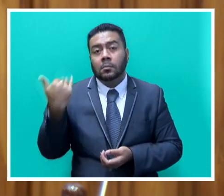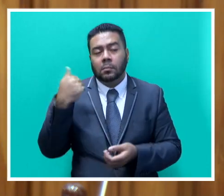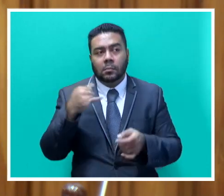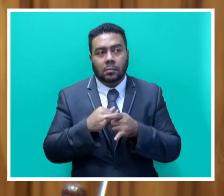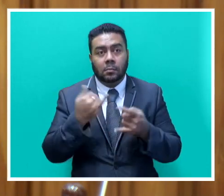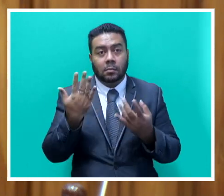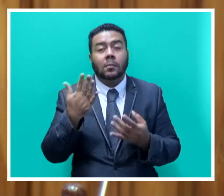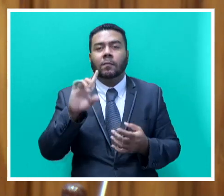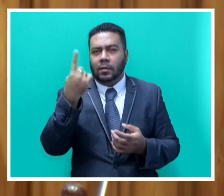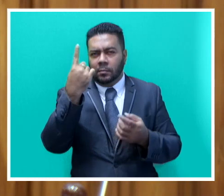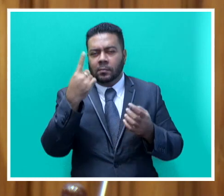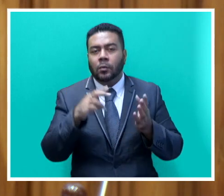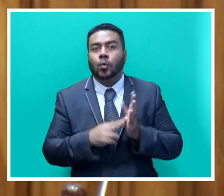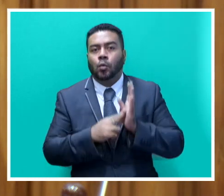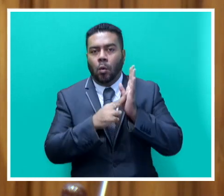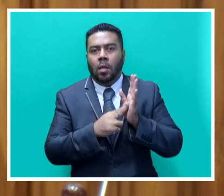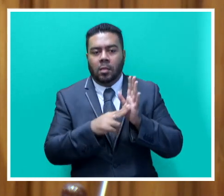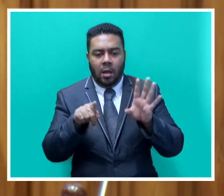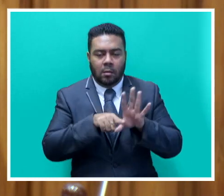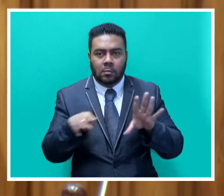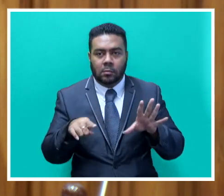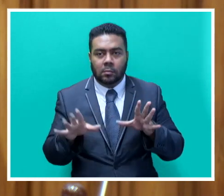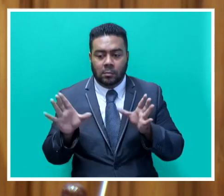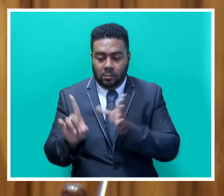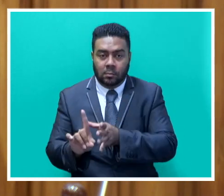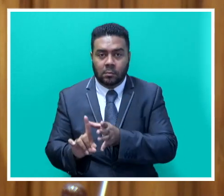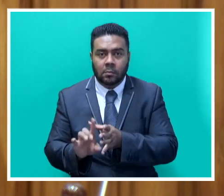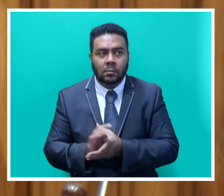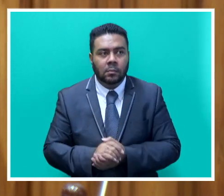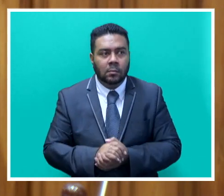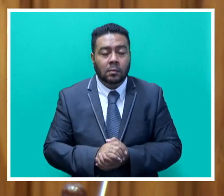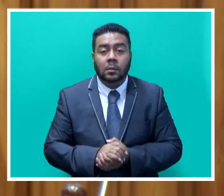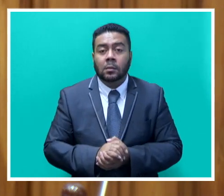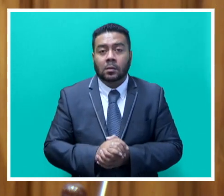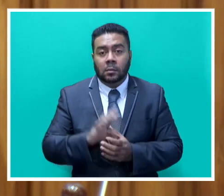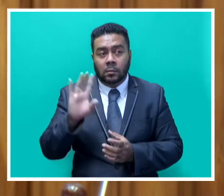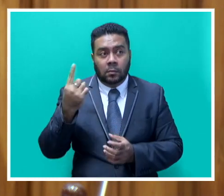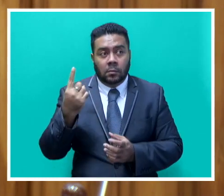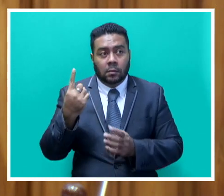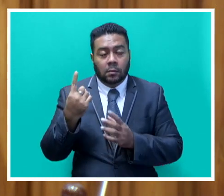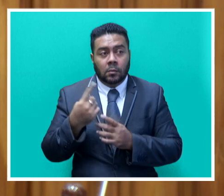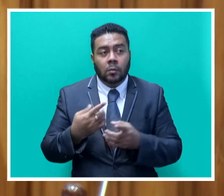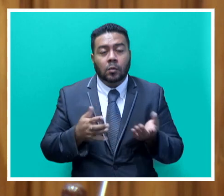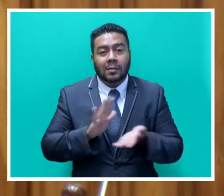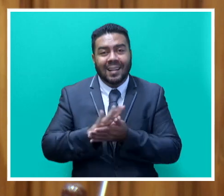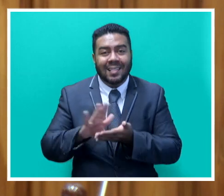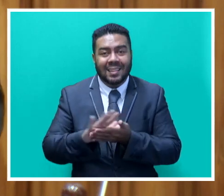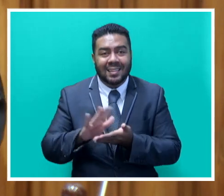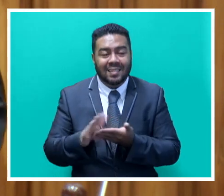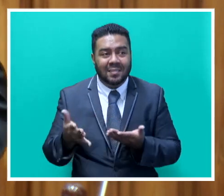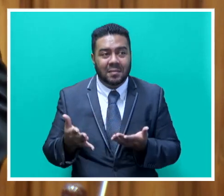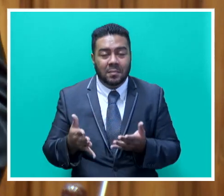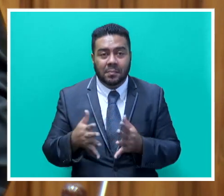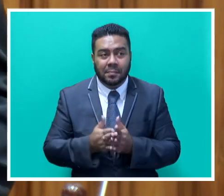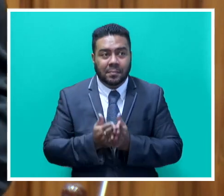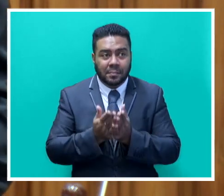case in the north, outside of quarantine. This was a frontline officer at the No. 1 port who deals with the clearing of cargo. Ships at the